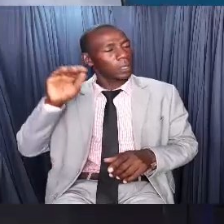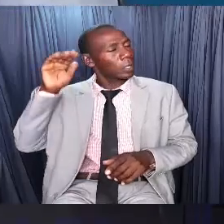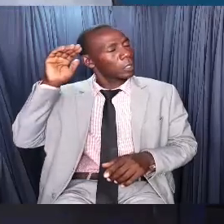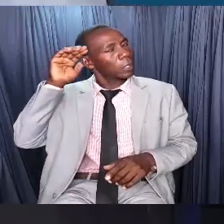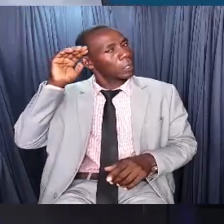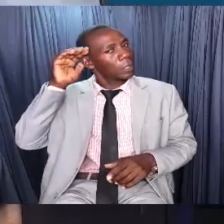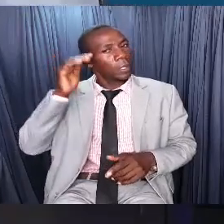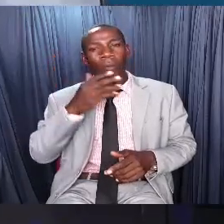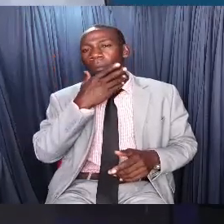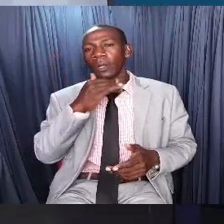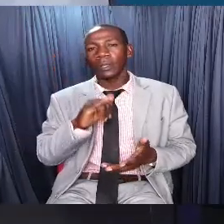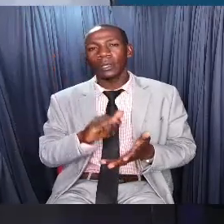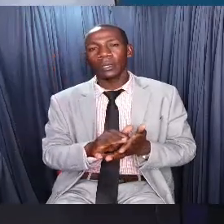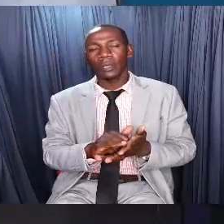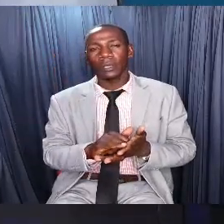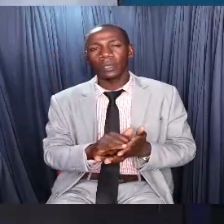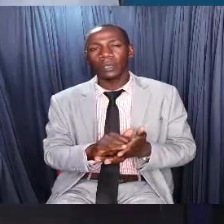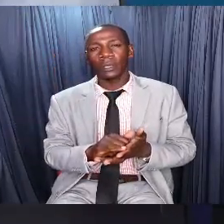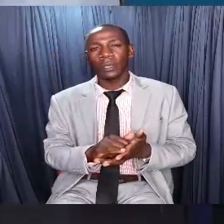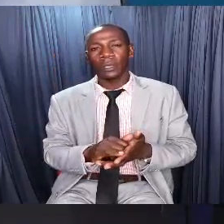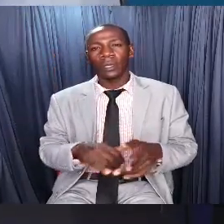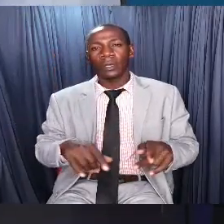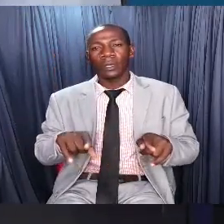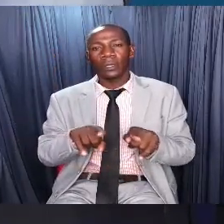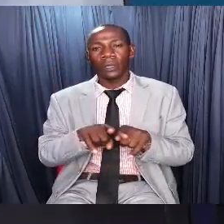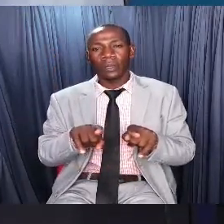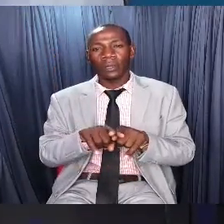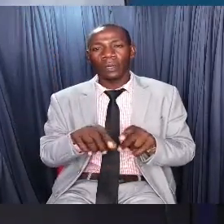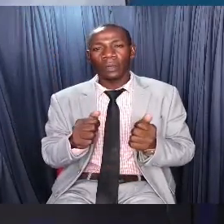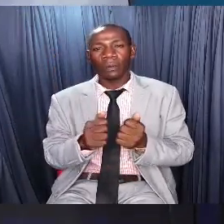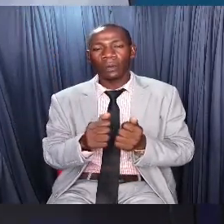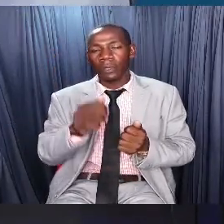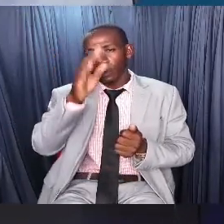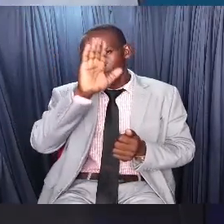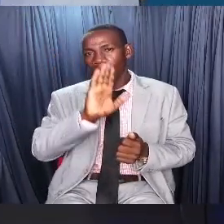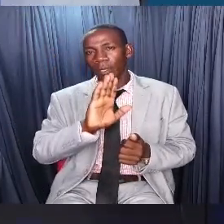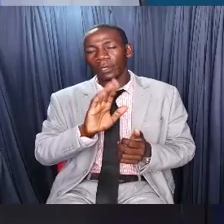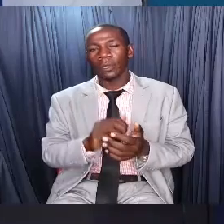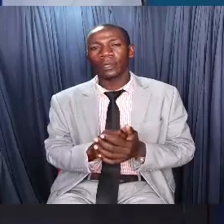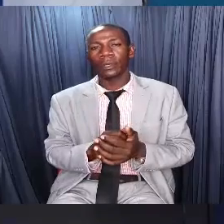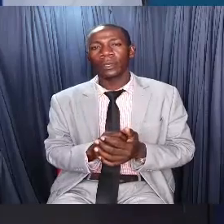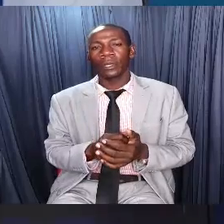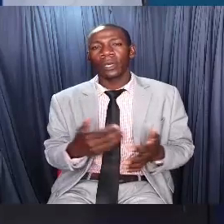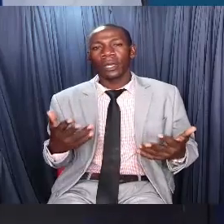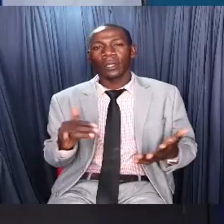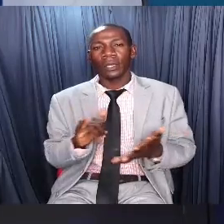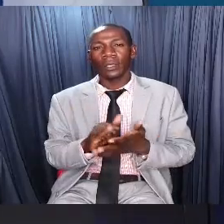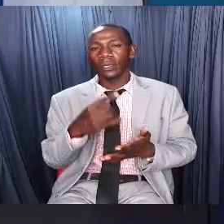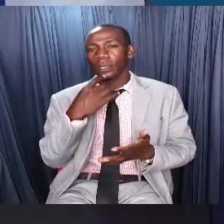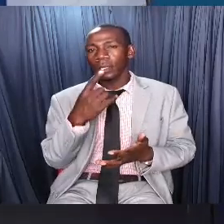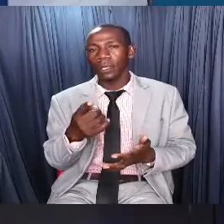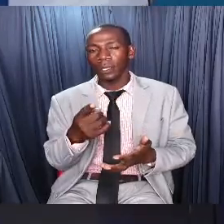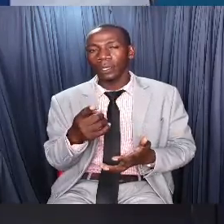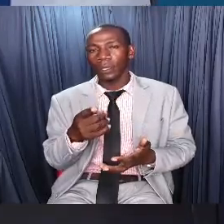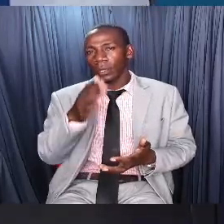hears him. Mtu ambaye. A man that. Ana uhusiano wa karibu na Mungu. He has close relationship with God. Kwa kuwa chochote asemacho. For whatever he